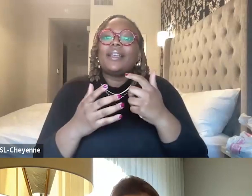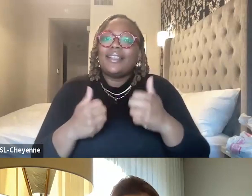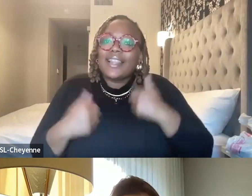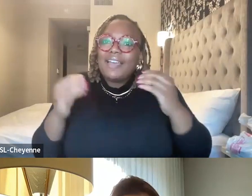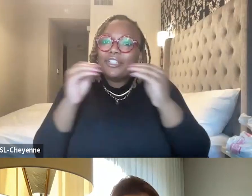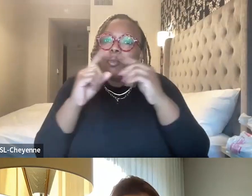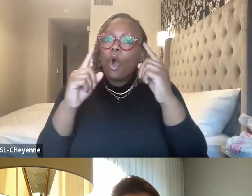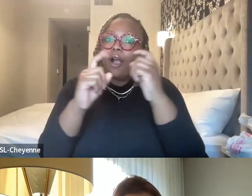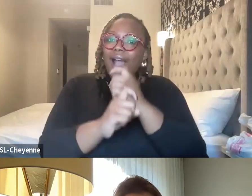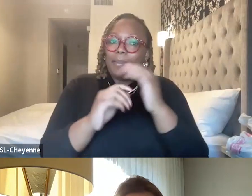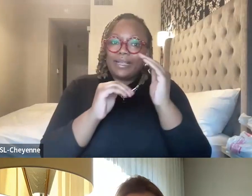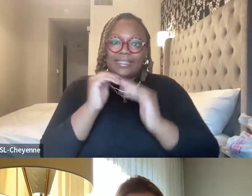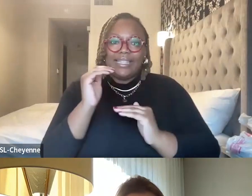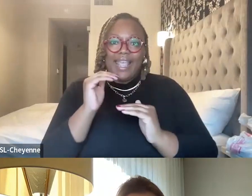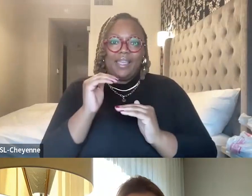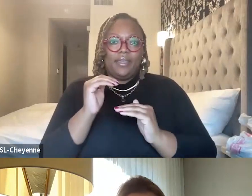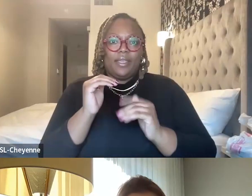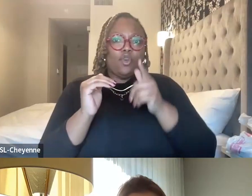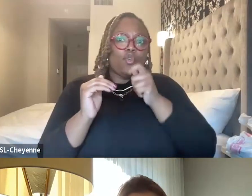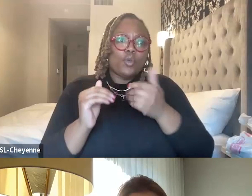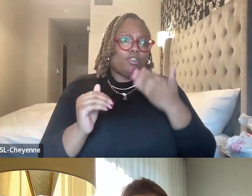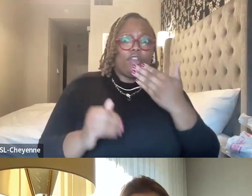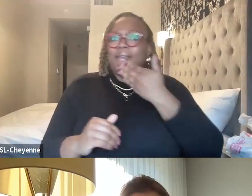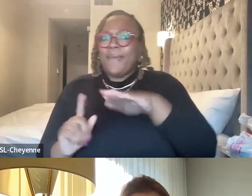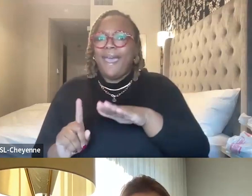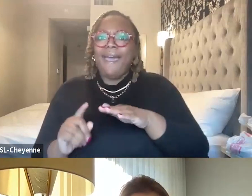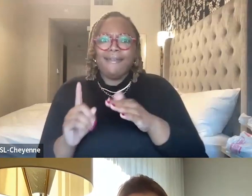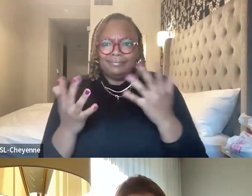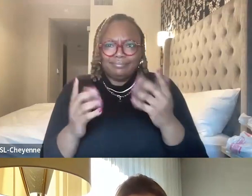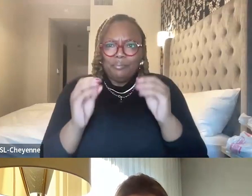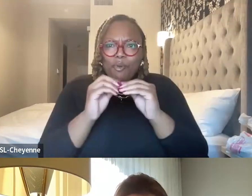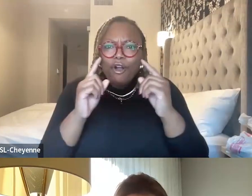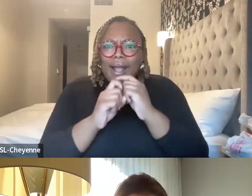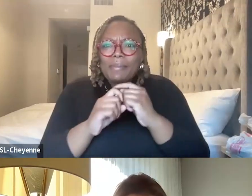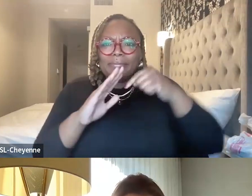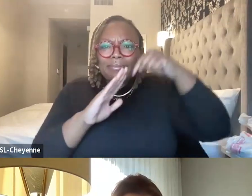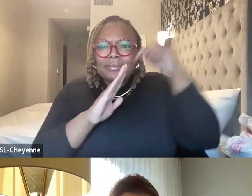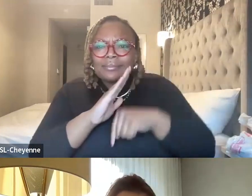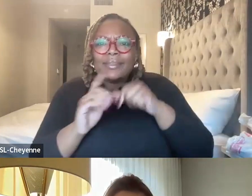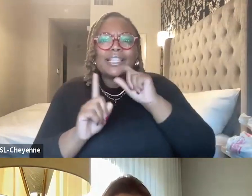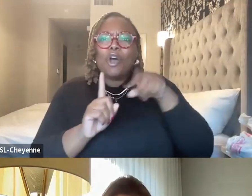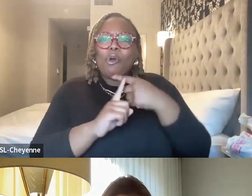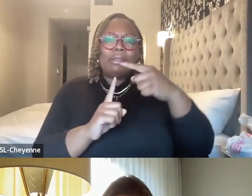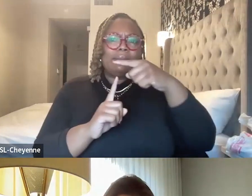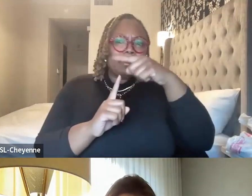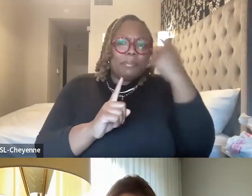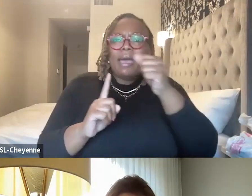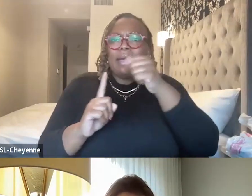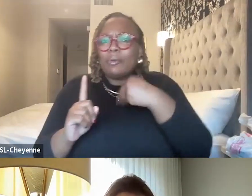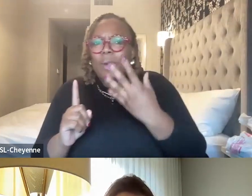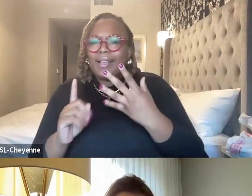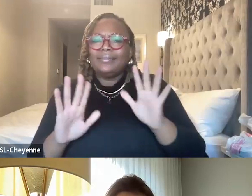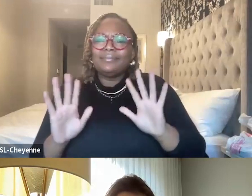complex than good and bad. No, they're much more, it's not black and white. We know how is